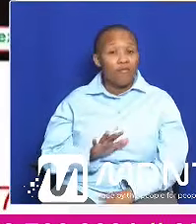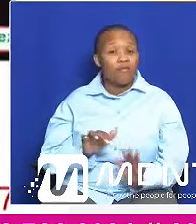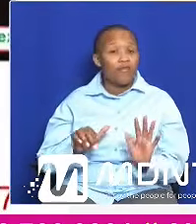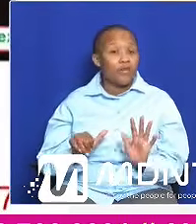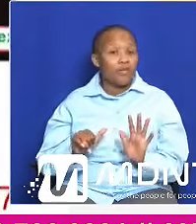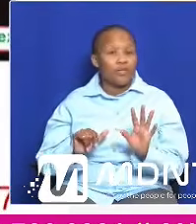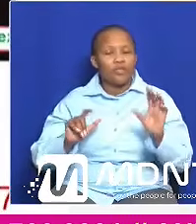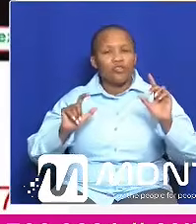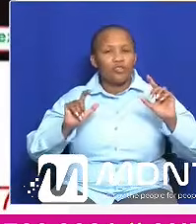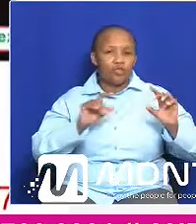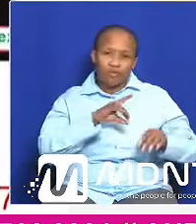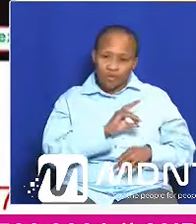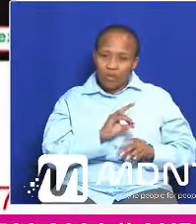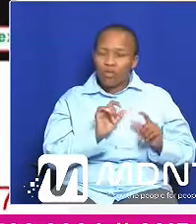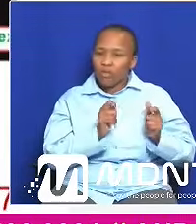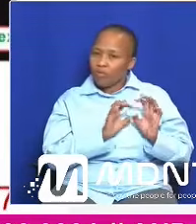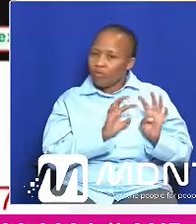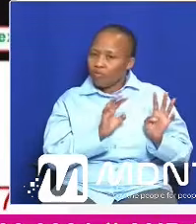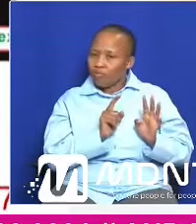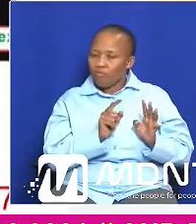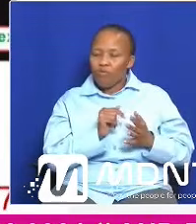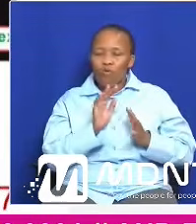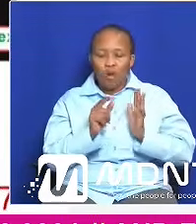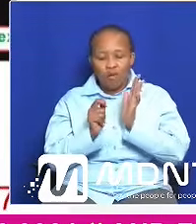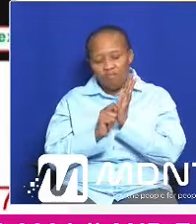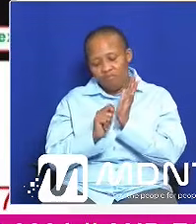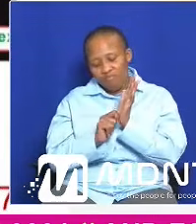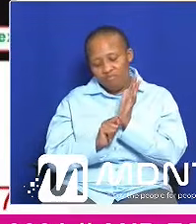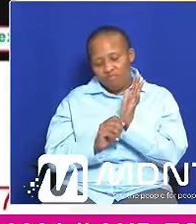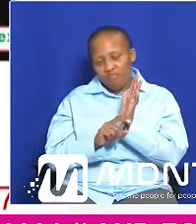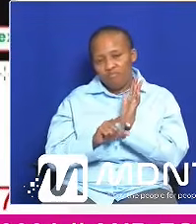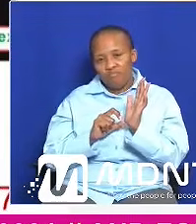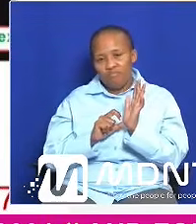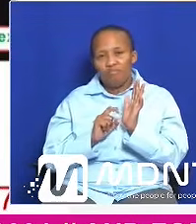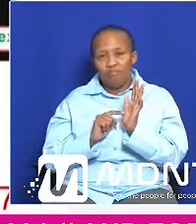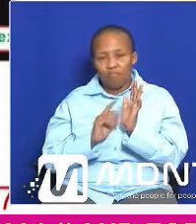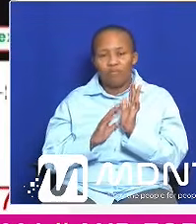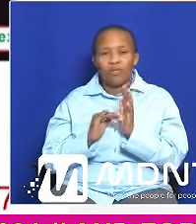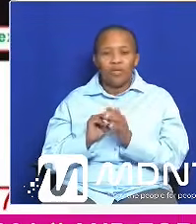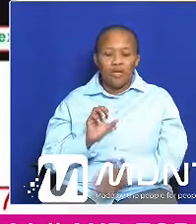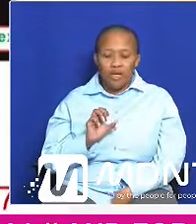the bottom is a document that is already marked SM1.